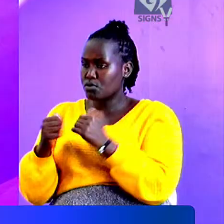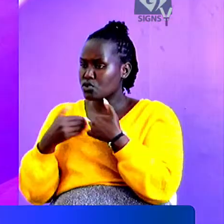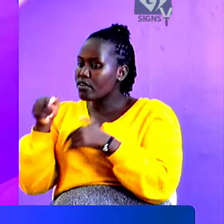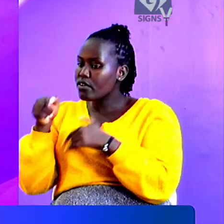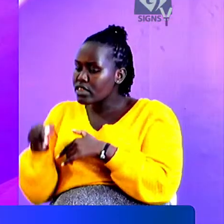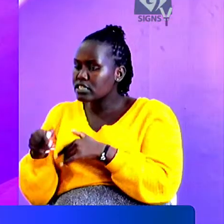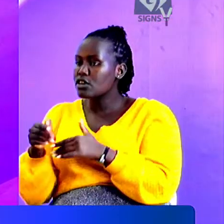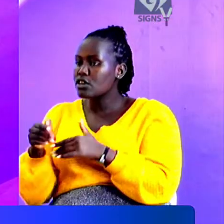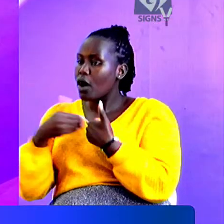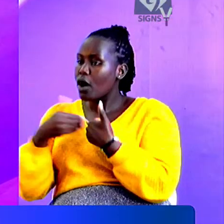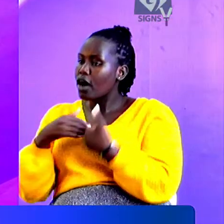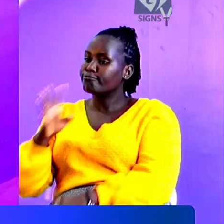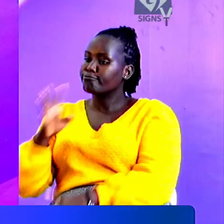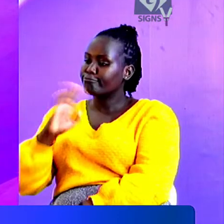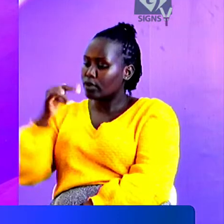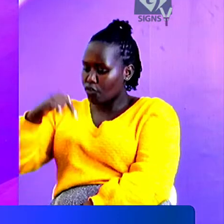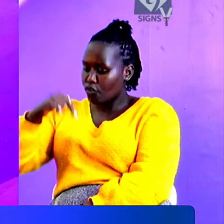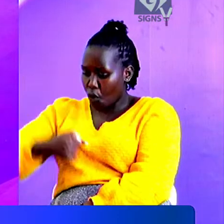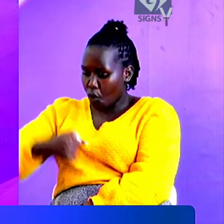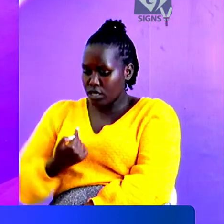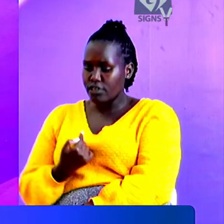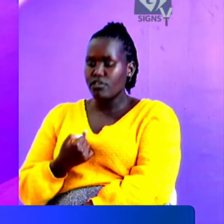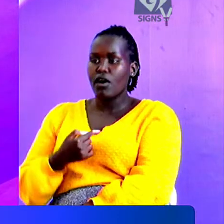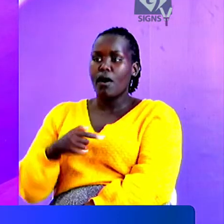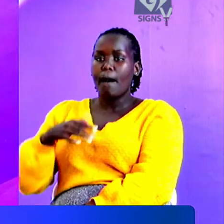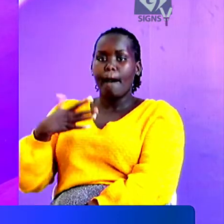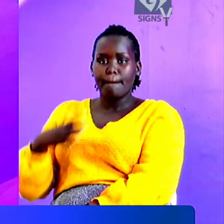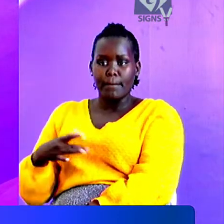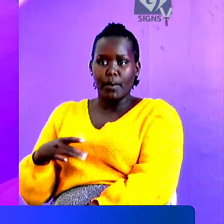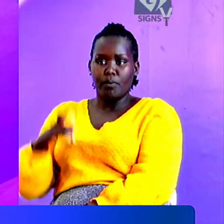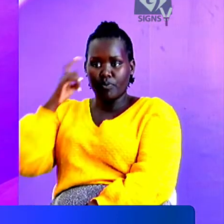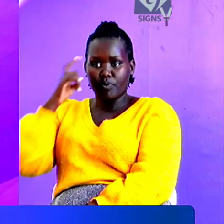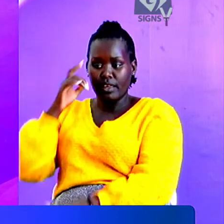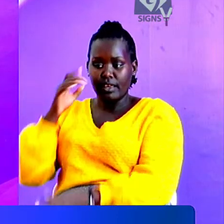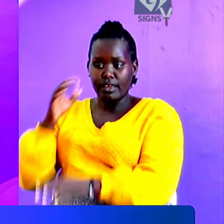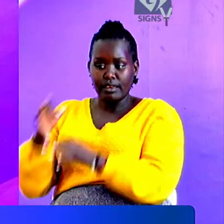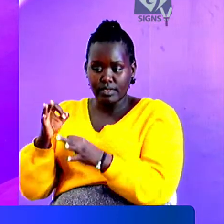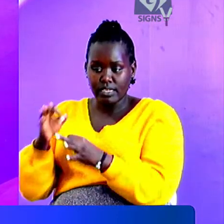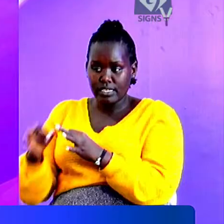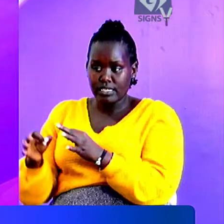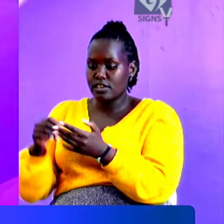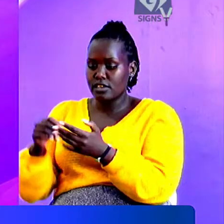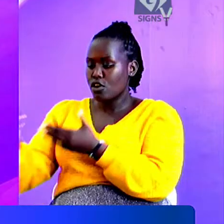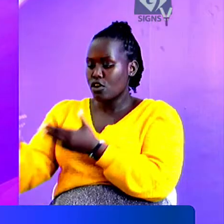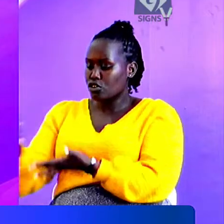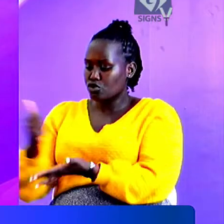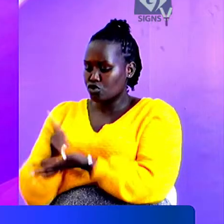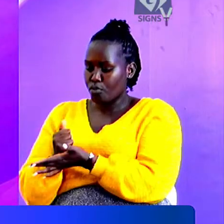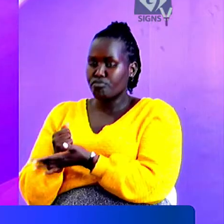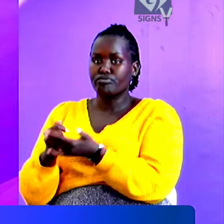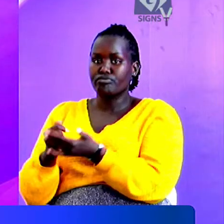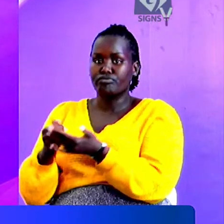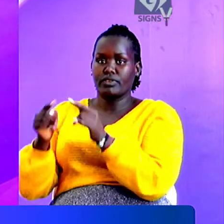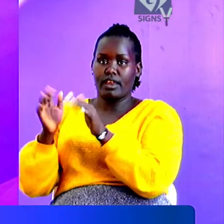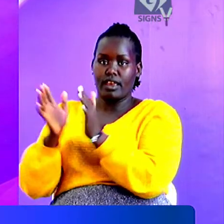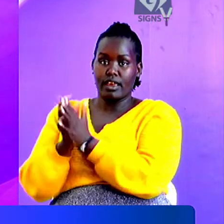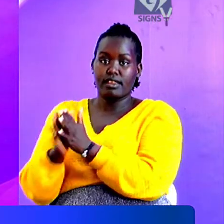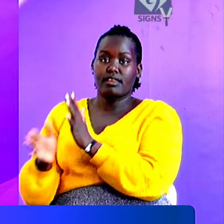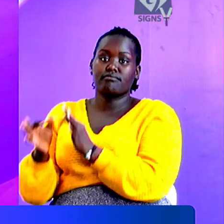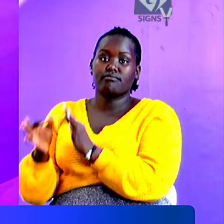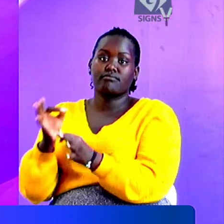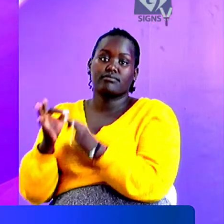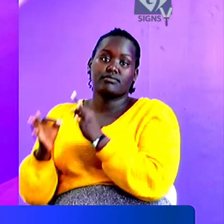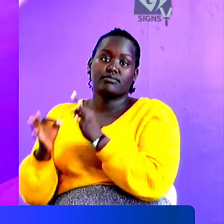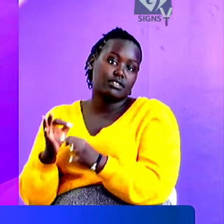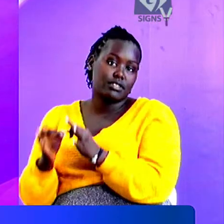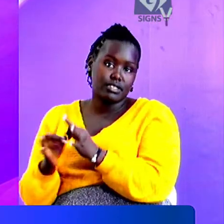have to speak for ourselves. So people are seeking justice, number two. They say jobs and justice. Young people are fighting